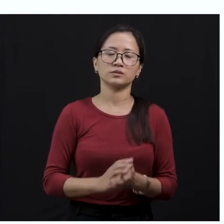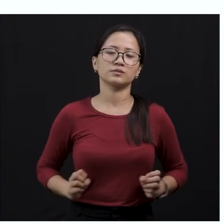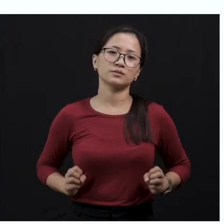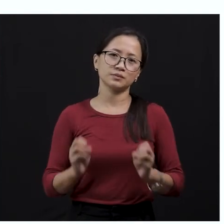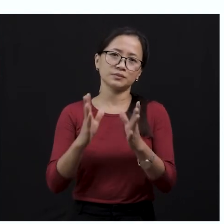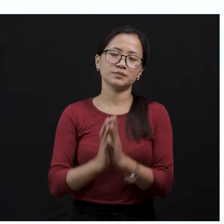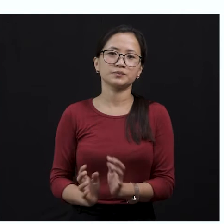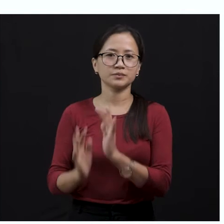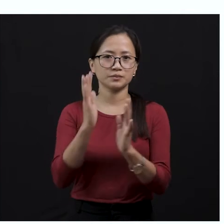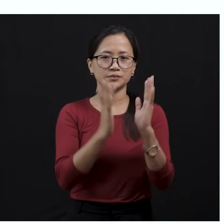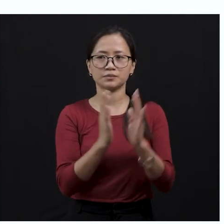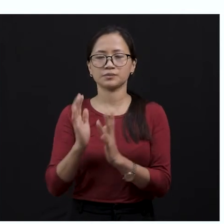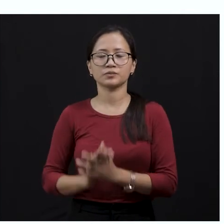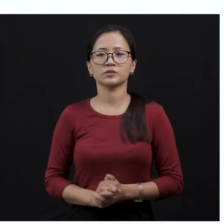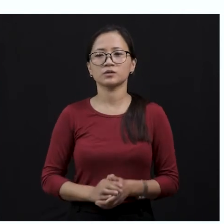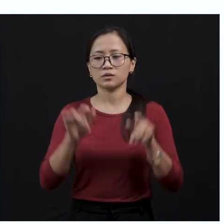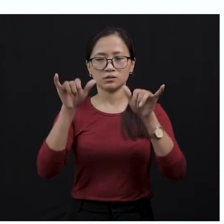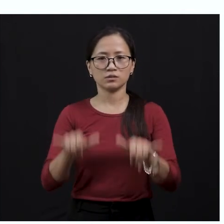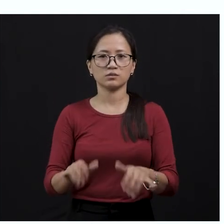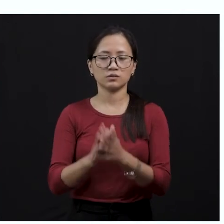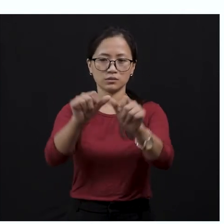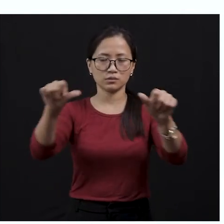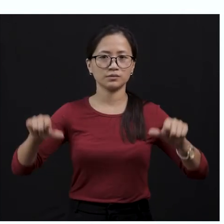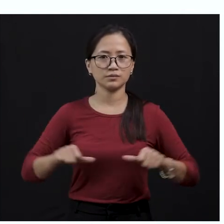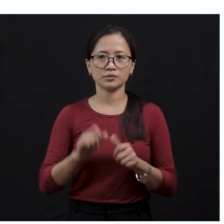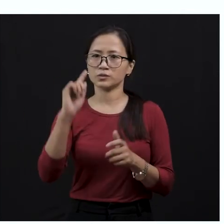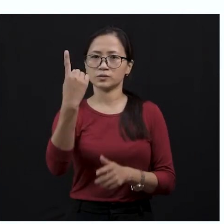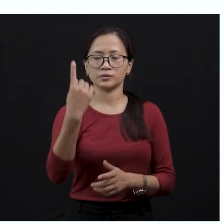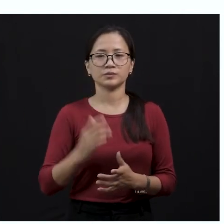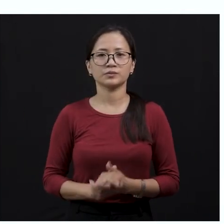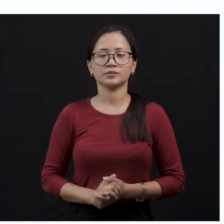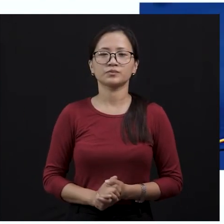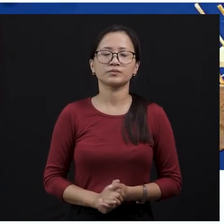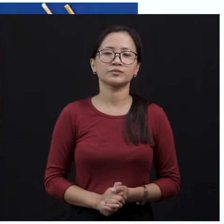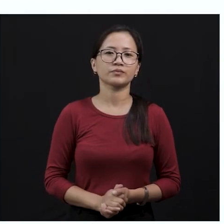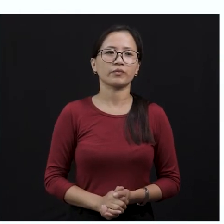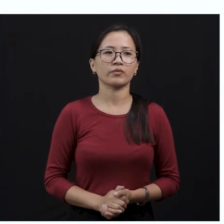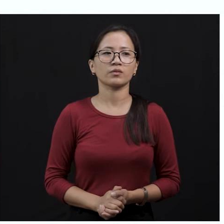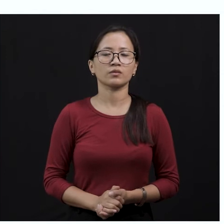crops which helped them to stay in one area. So that was the farming.